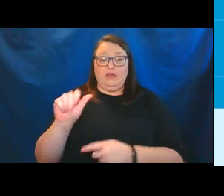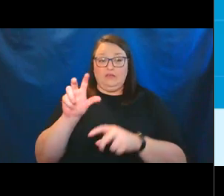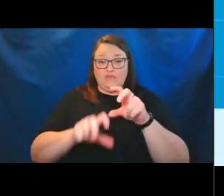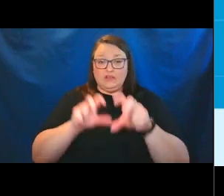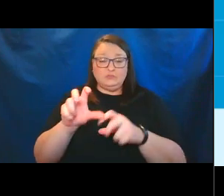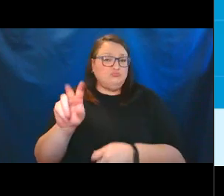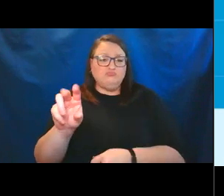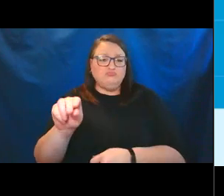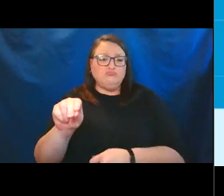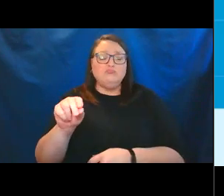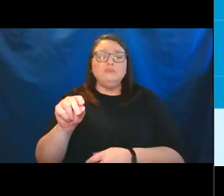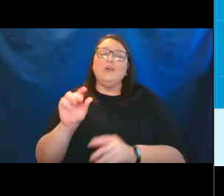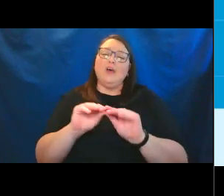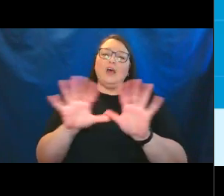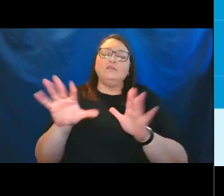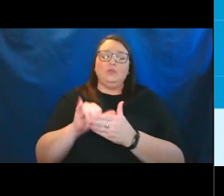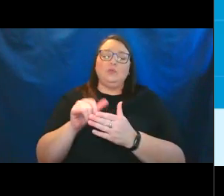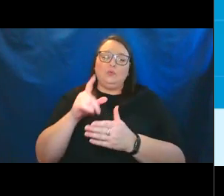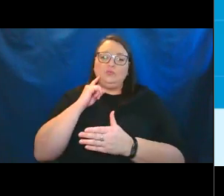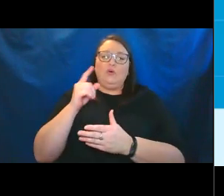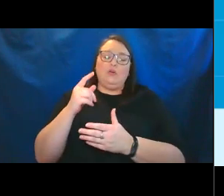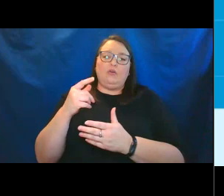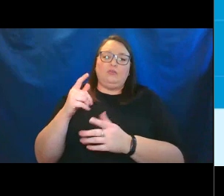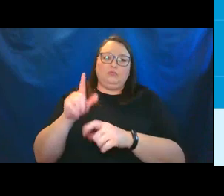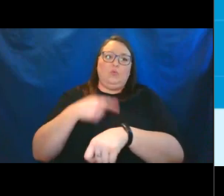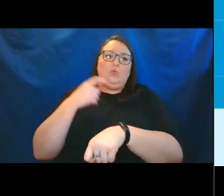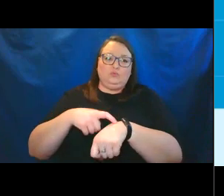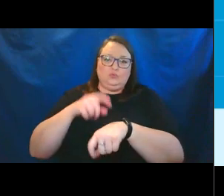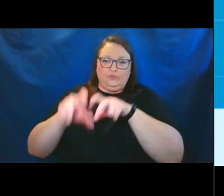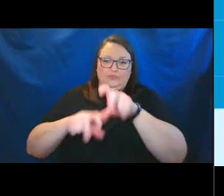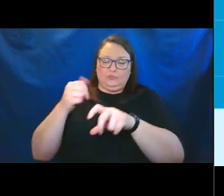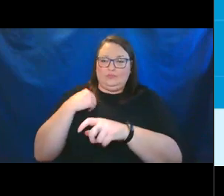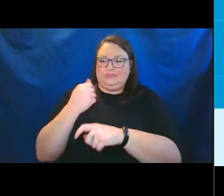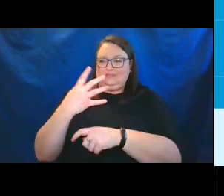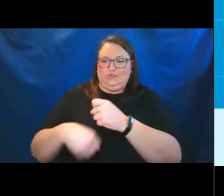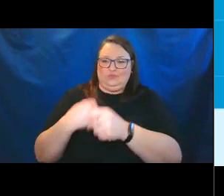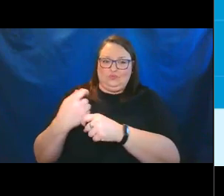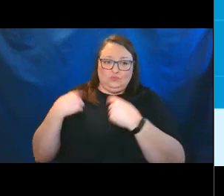are generational type investments that we've had over the last several years,